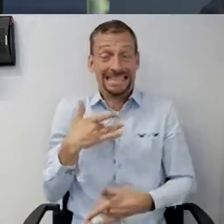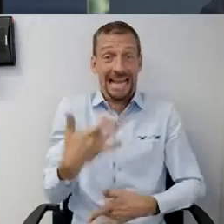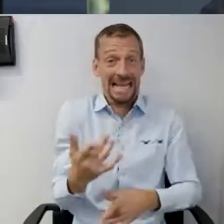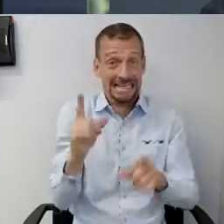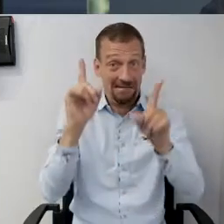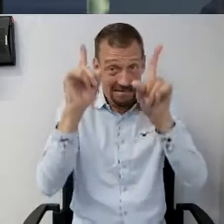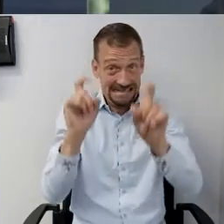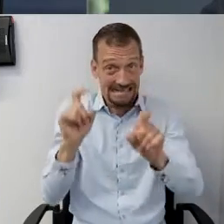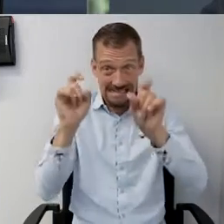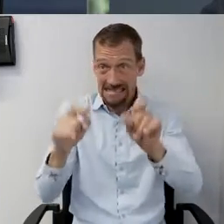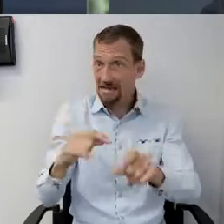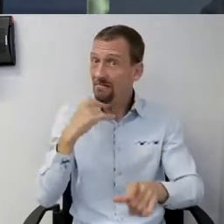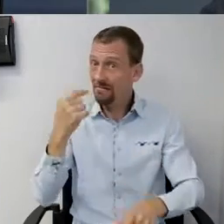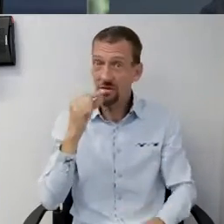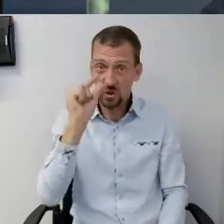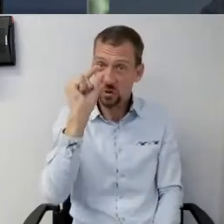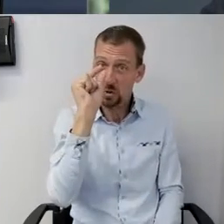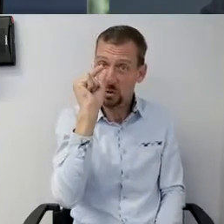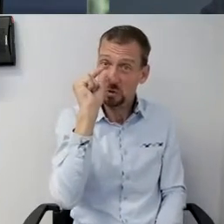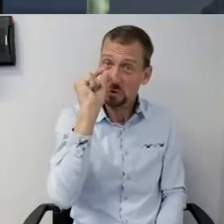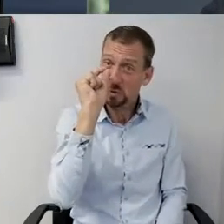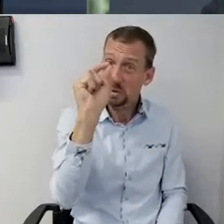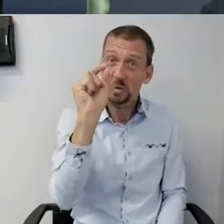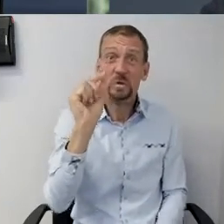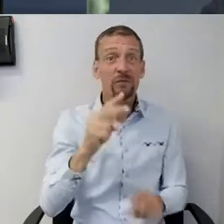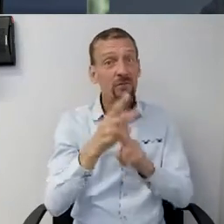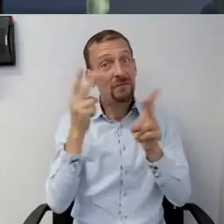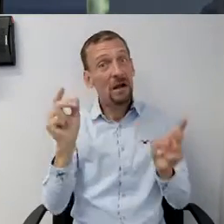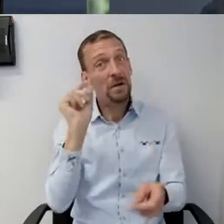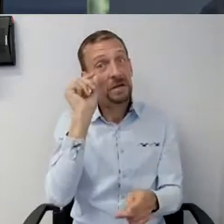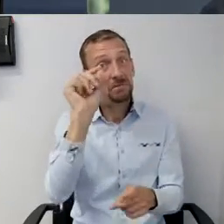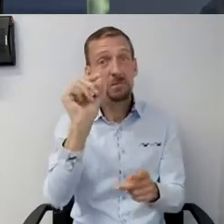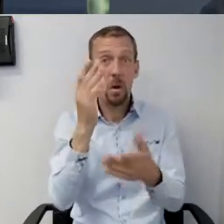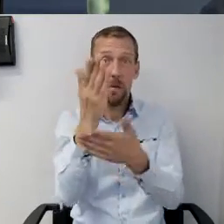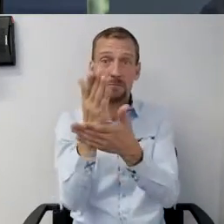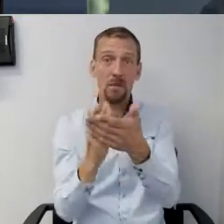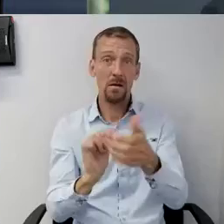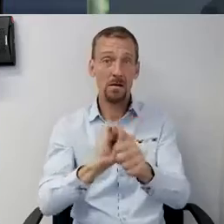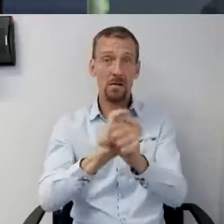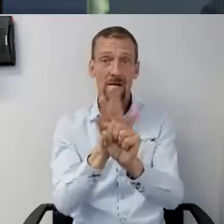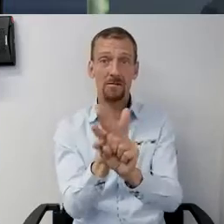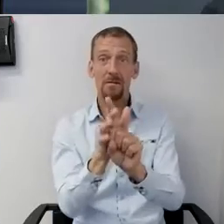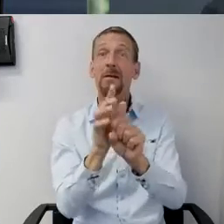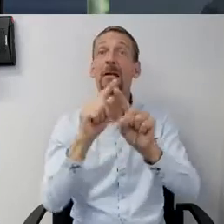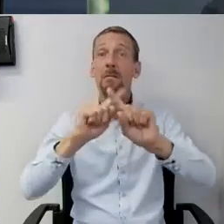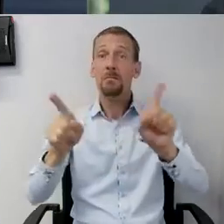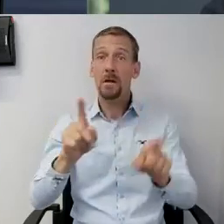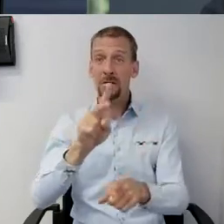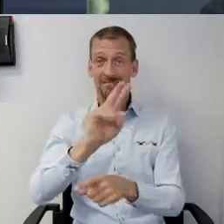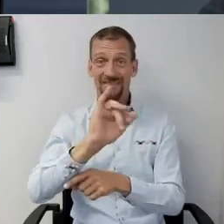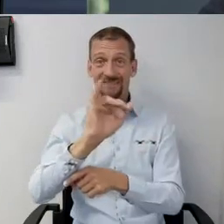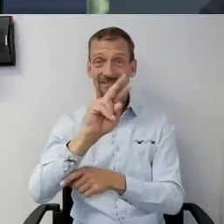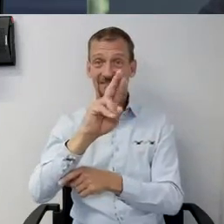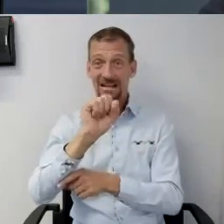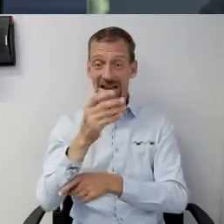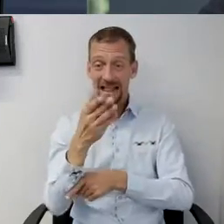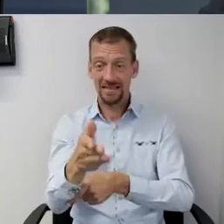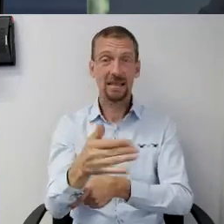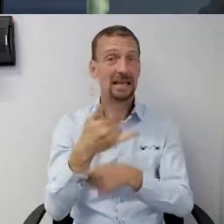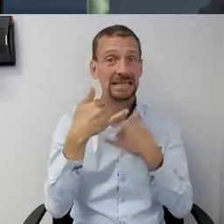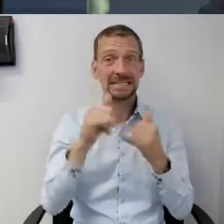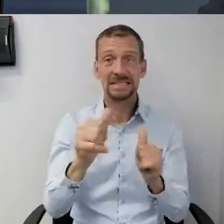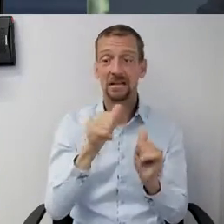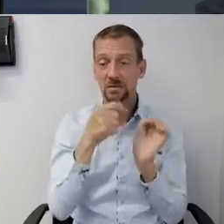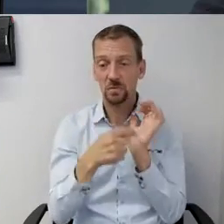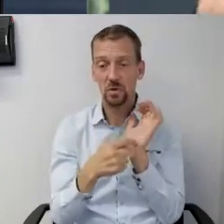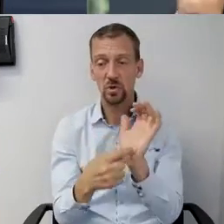It can test very minute levels of the virus, but the virus is there, but it's not yet testing